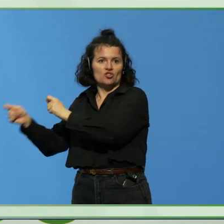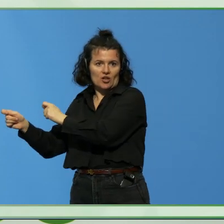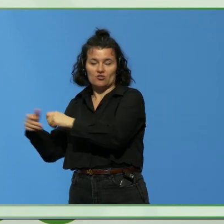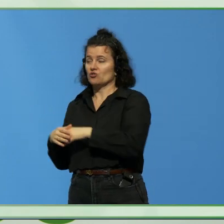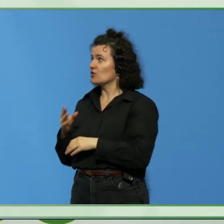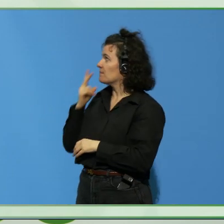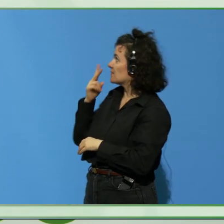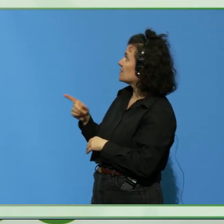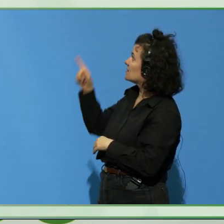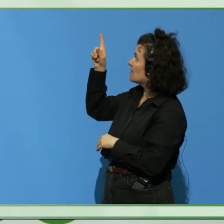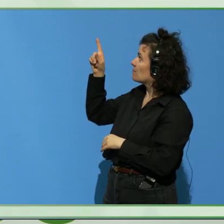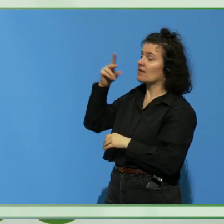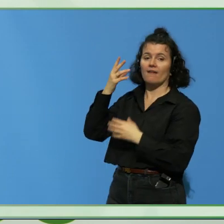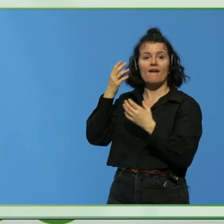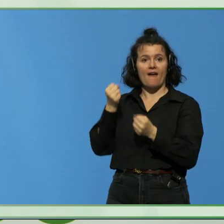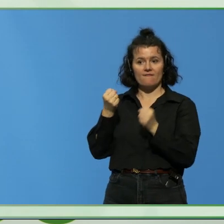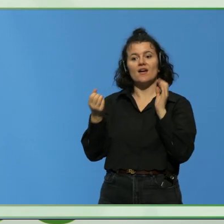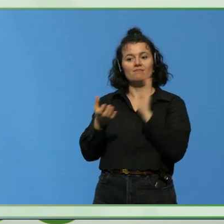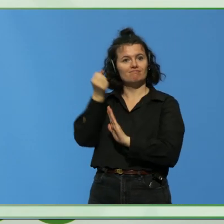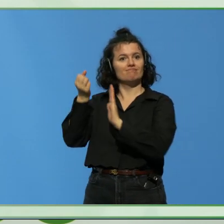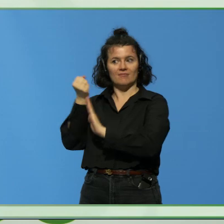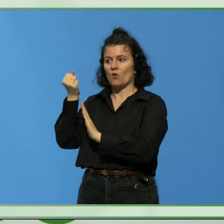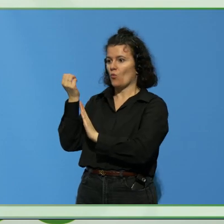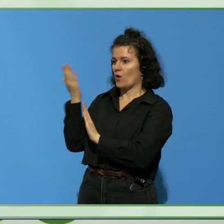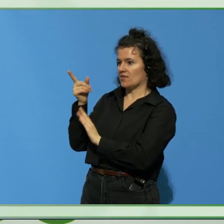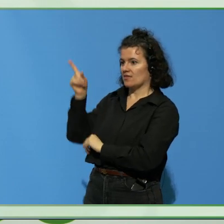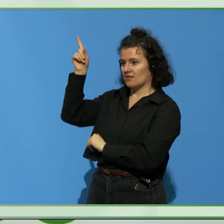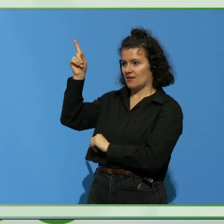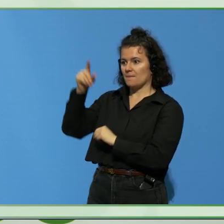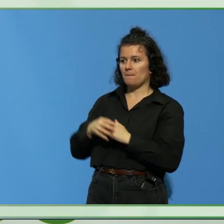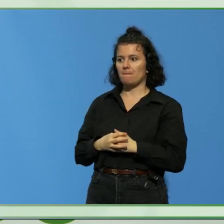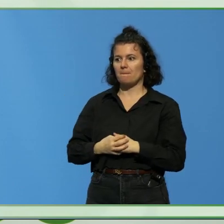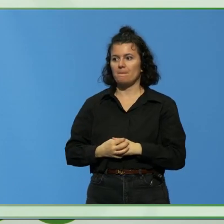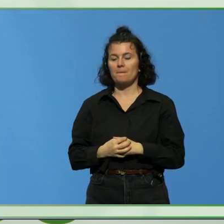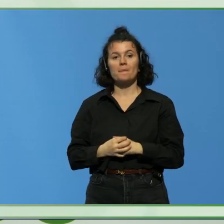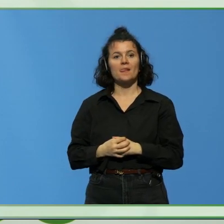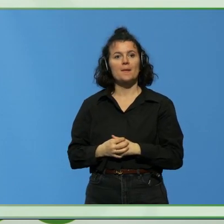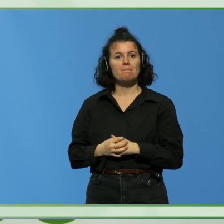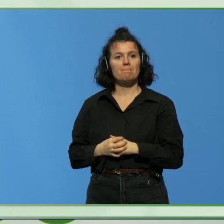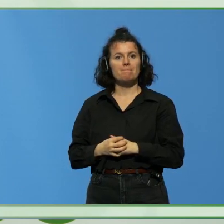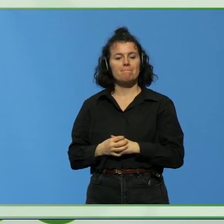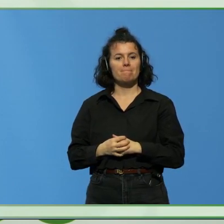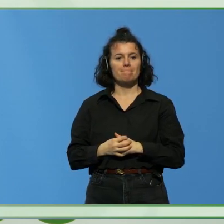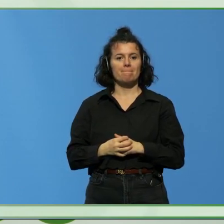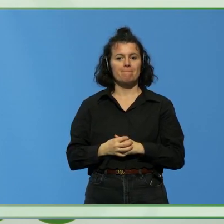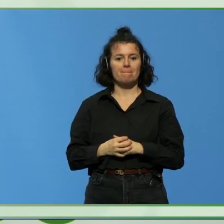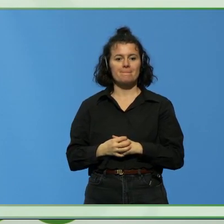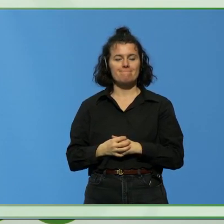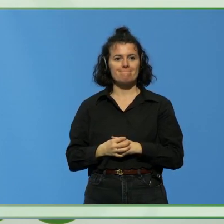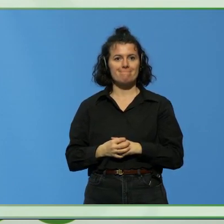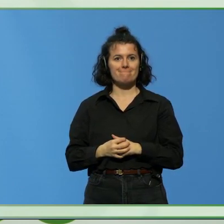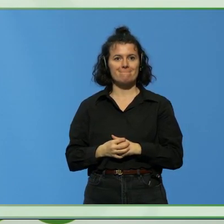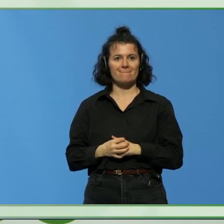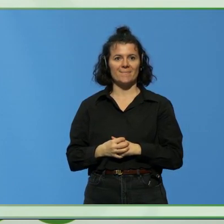from the first cohort had. And I'm happy to say that this also represented not so